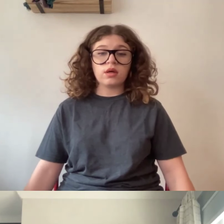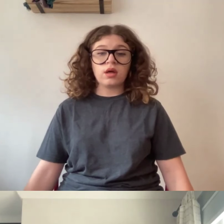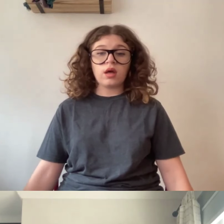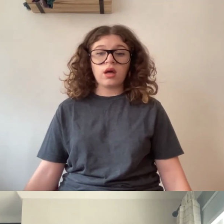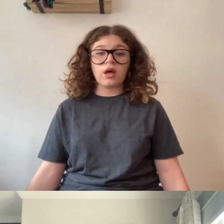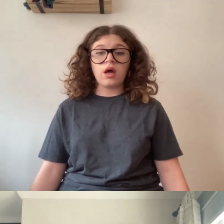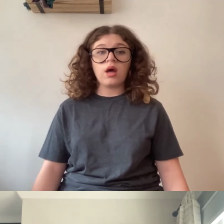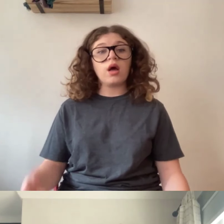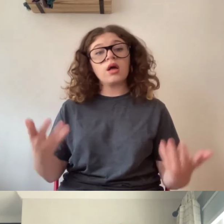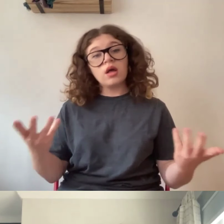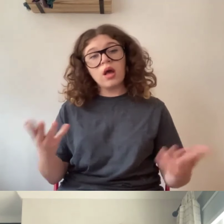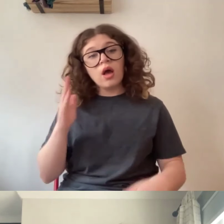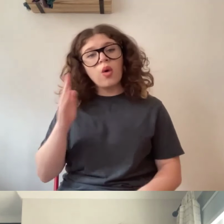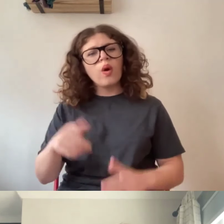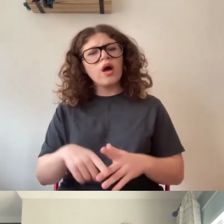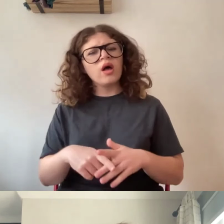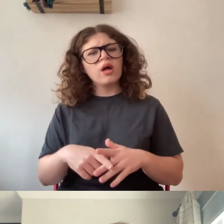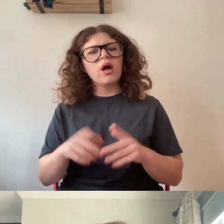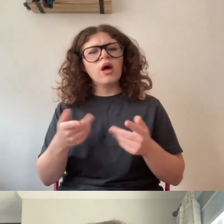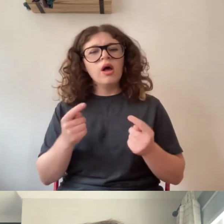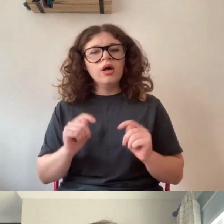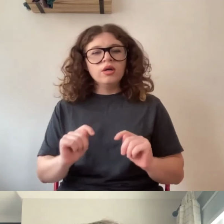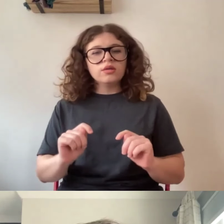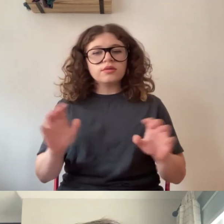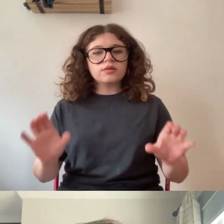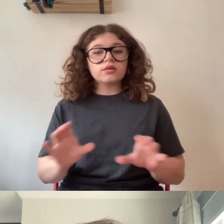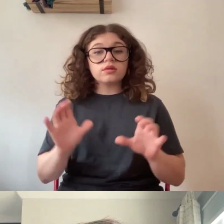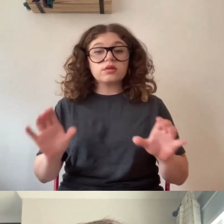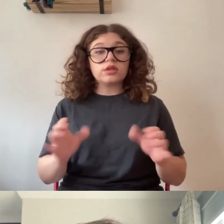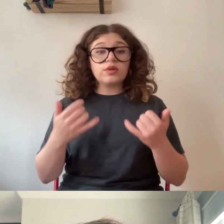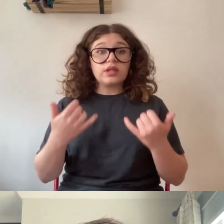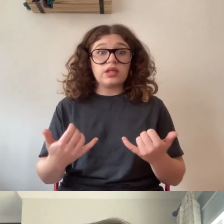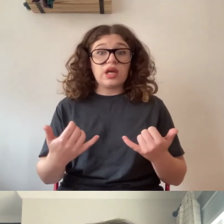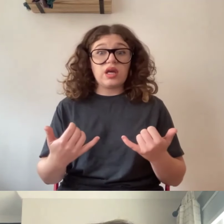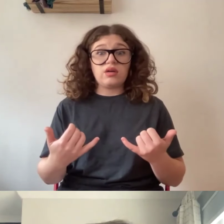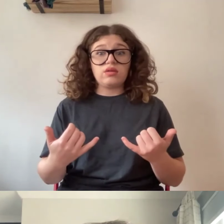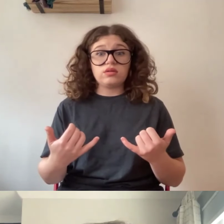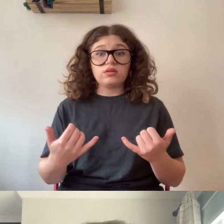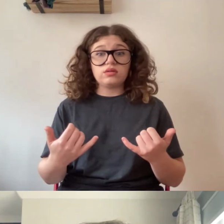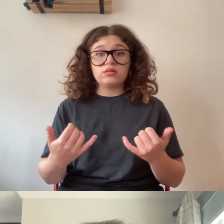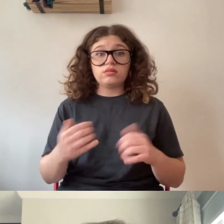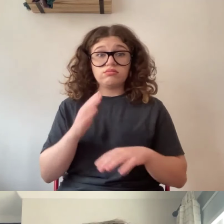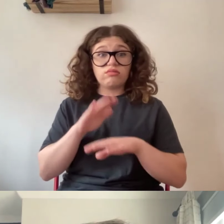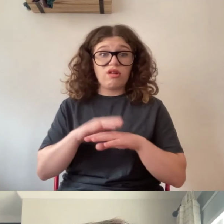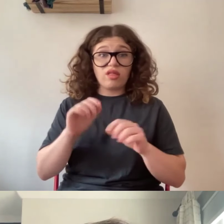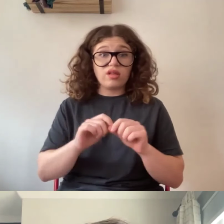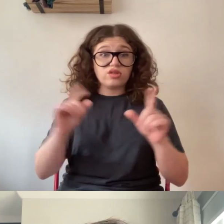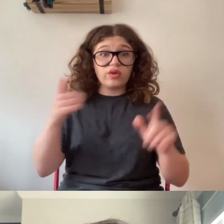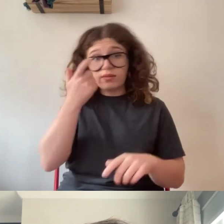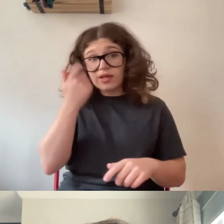So I'm going to try to do it actually without the screen because I lost the presentation.